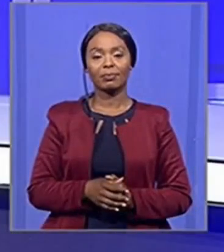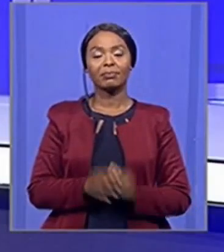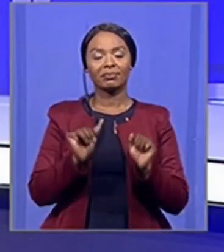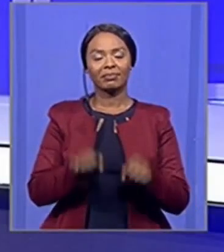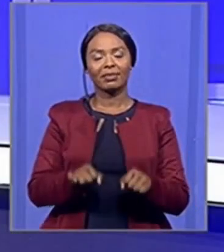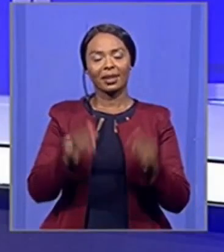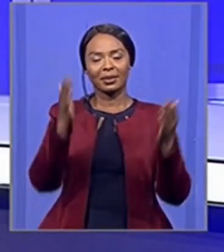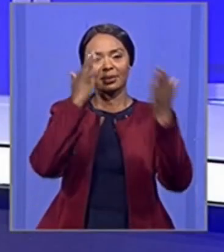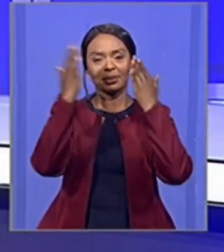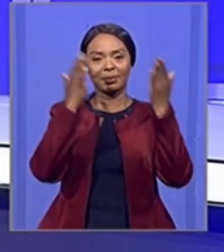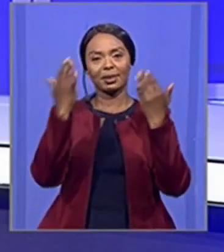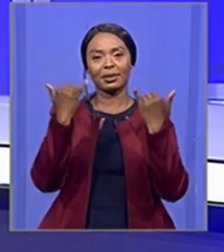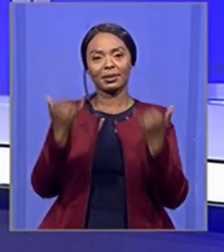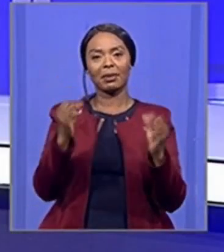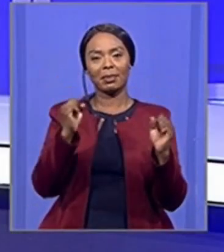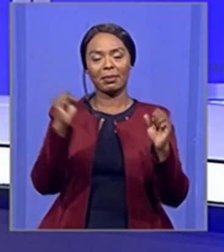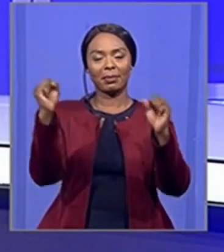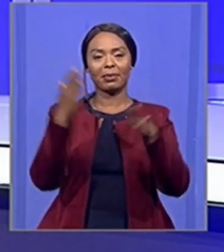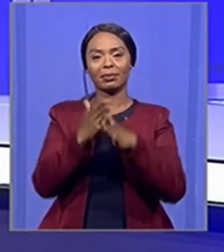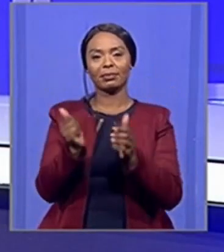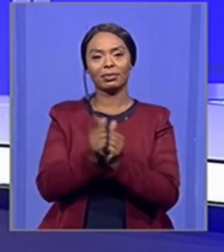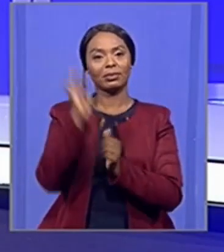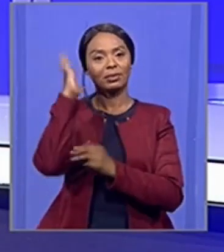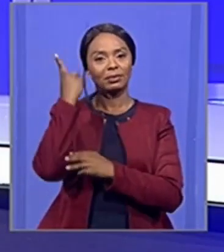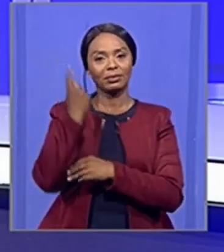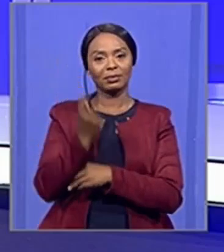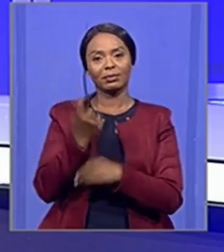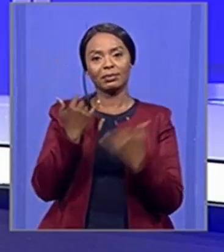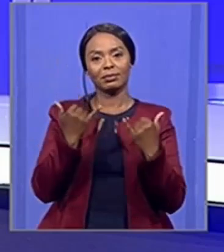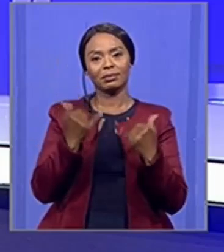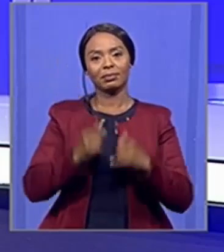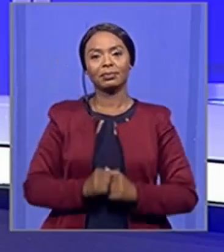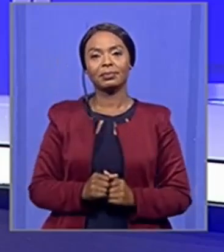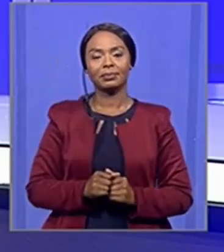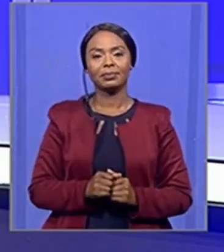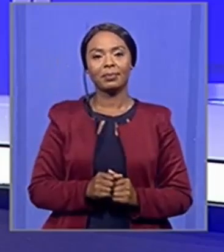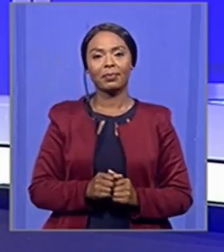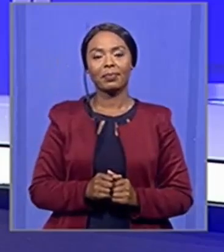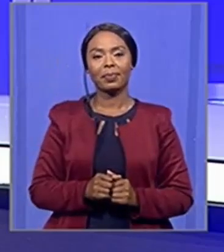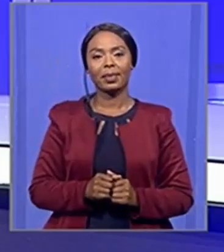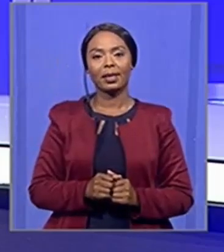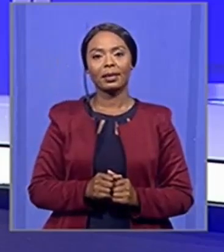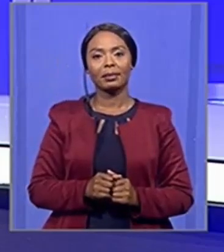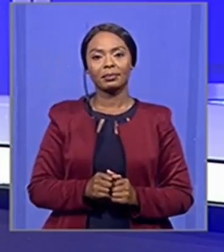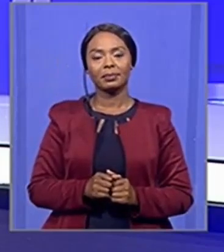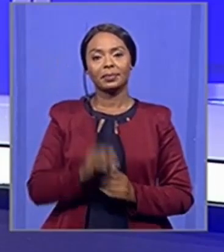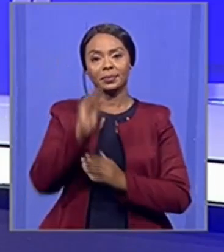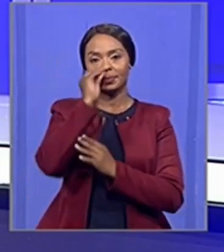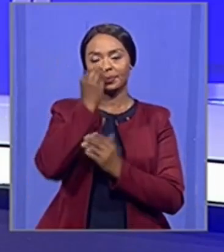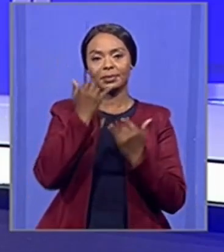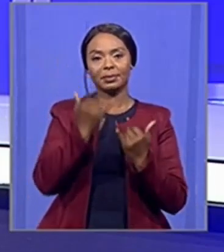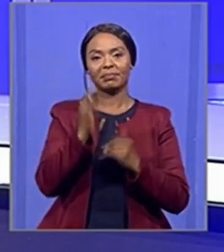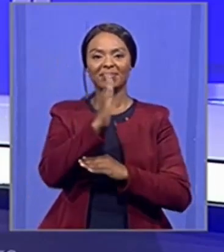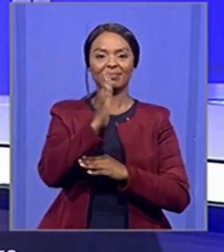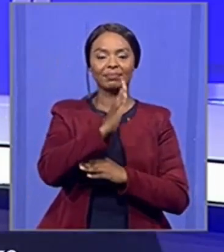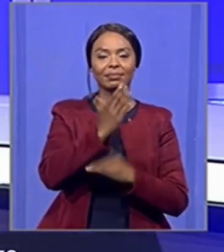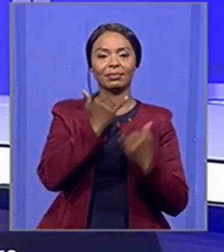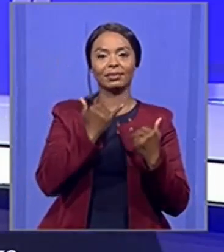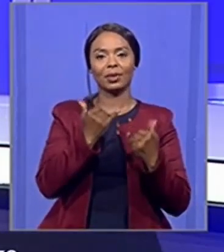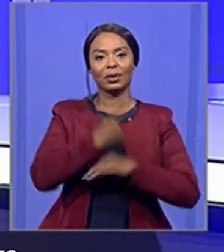Bagesho thobela ke lesolela tšona le mošomi mmogo Trifosantswelengwe. Go ya ka nako ya mosegare wa sekgalela